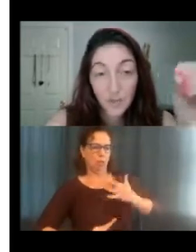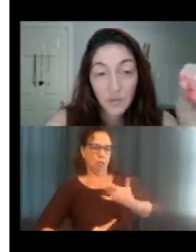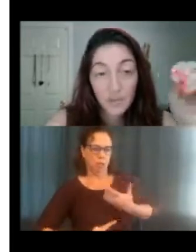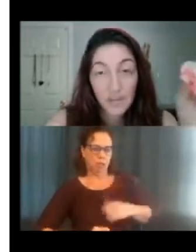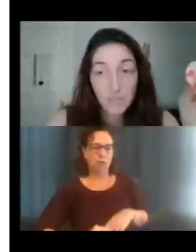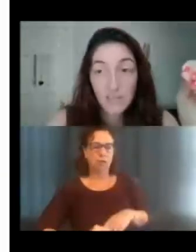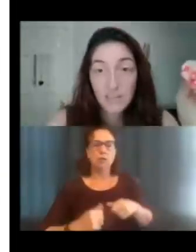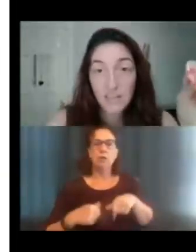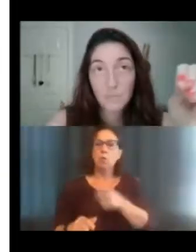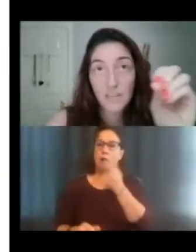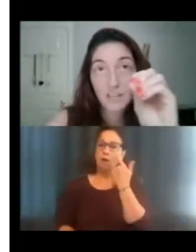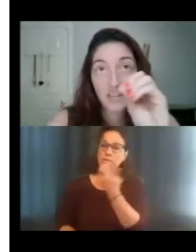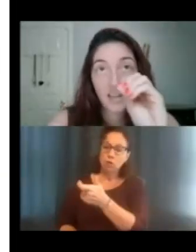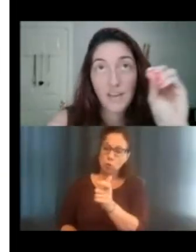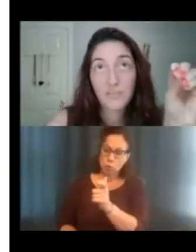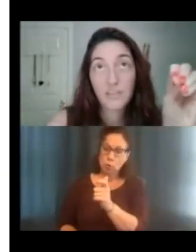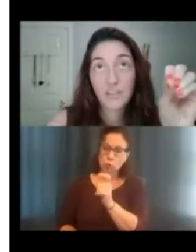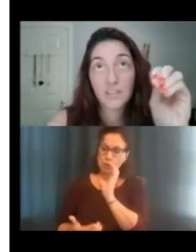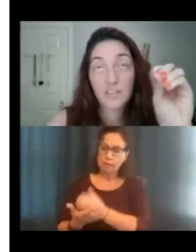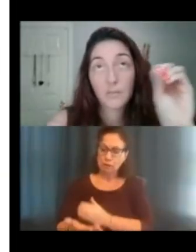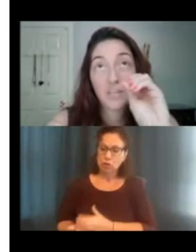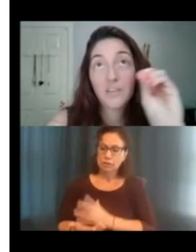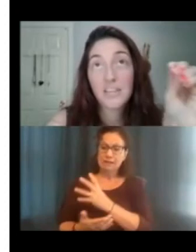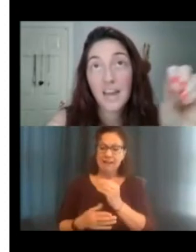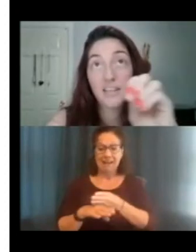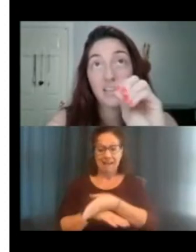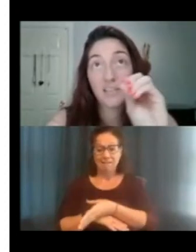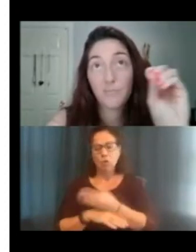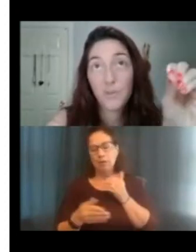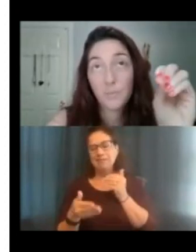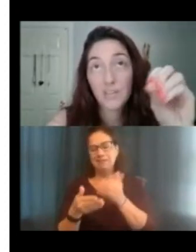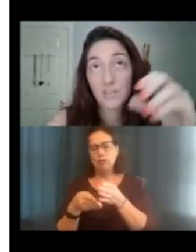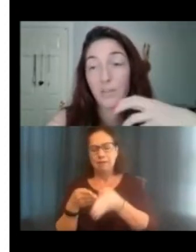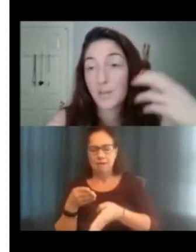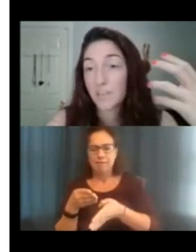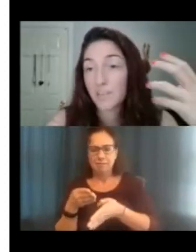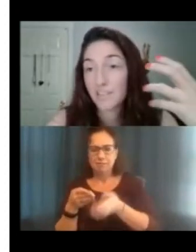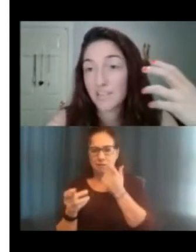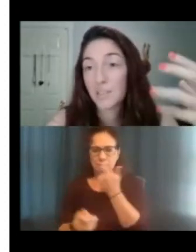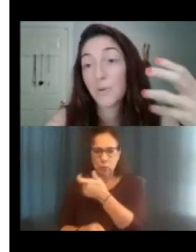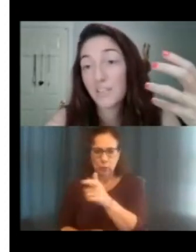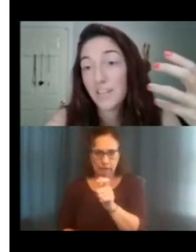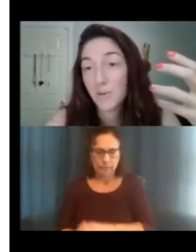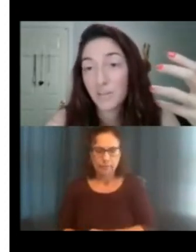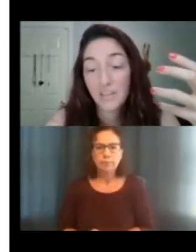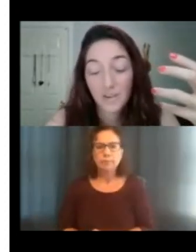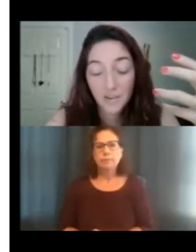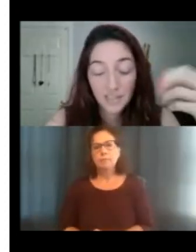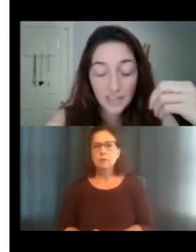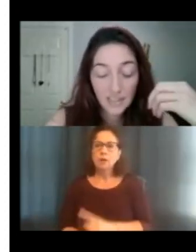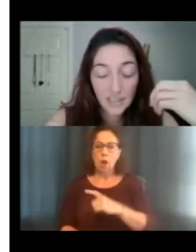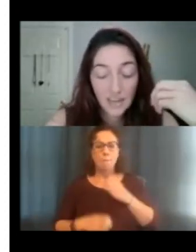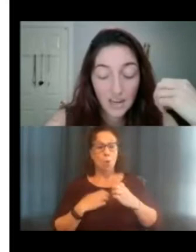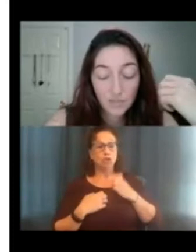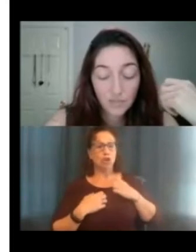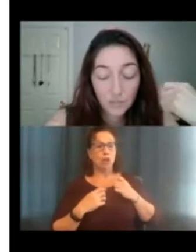But while they were viewing the images, and especially kind of after, well, nearing the end of viewing pictures when they were supposedly emotionally